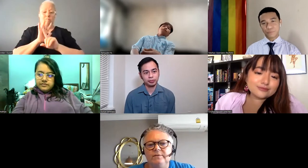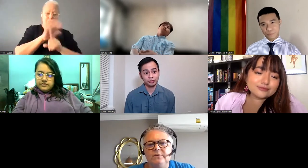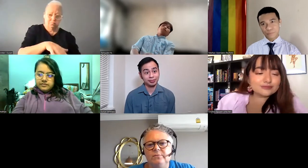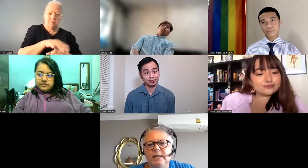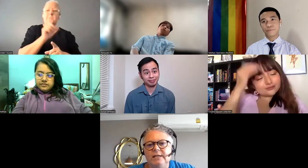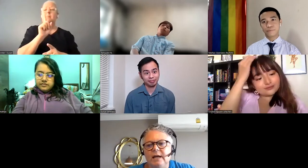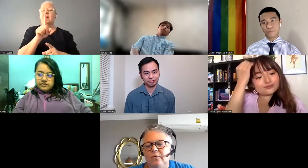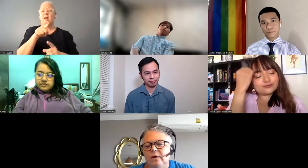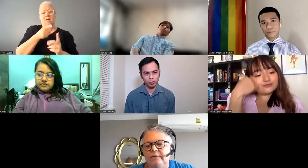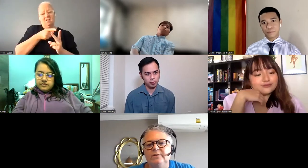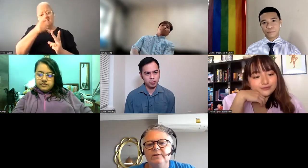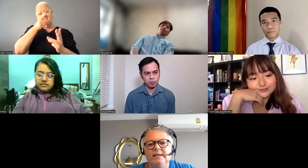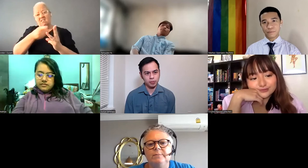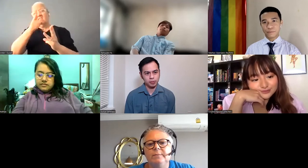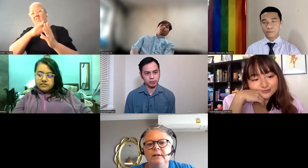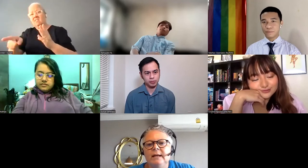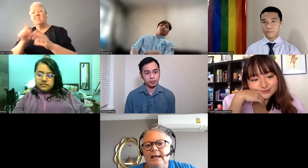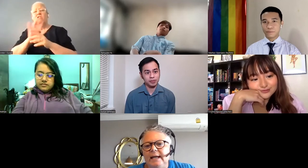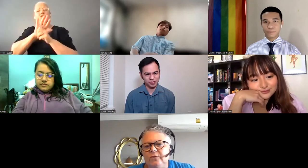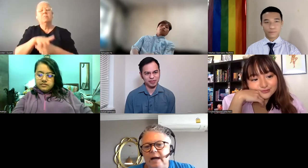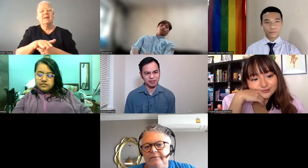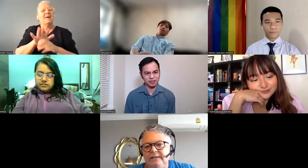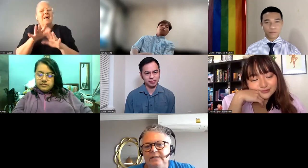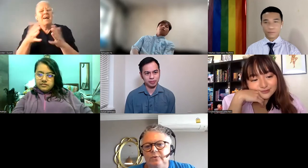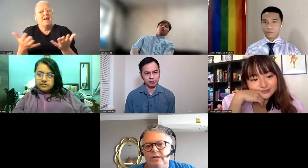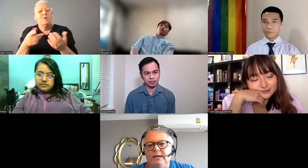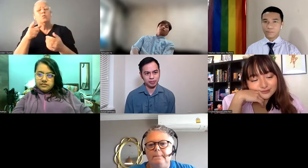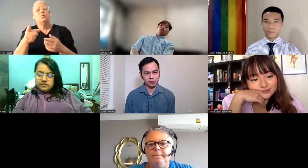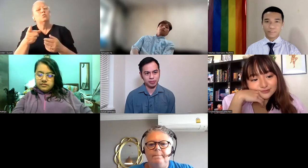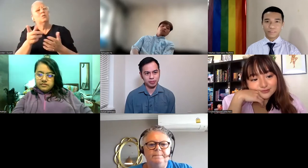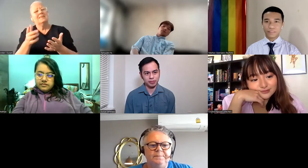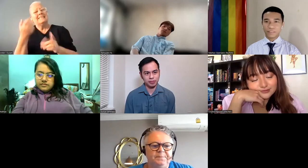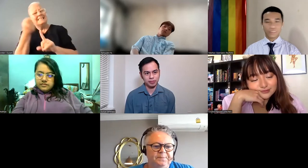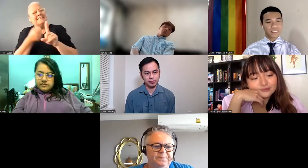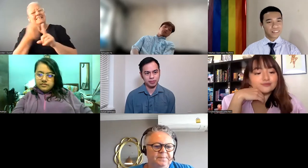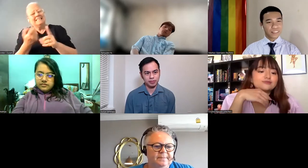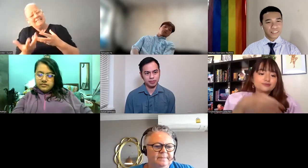aspects of discrimination, how you have integrated people in your advocacy work.